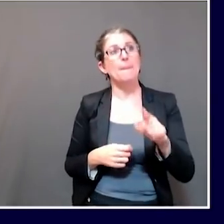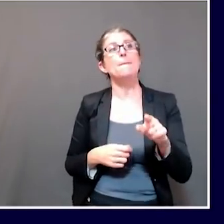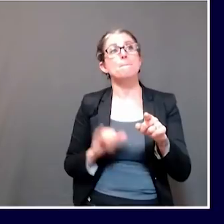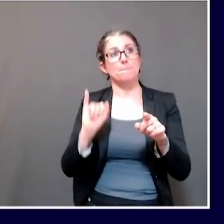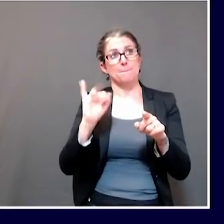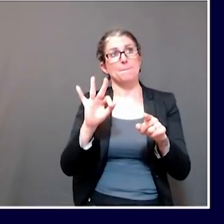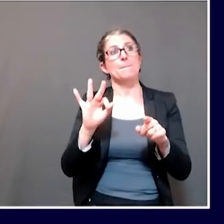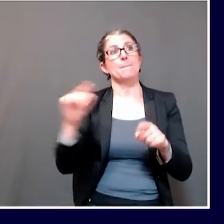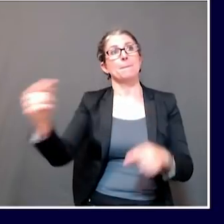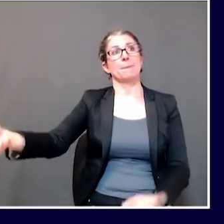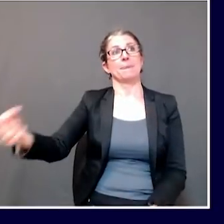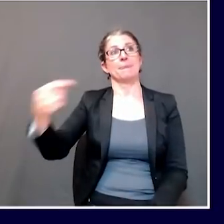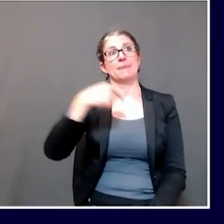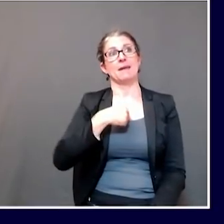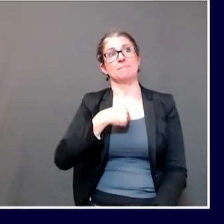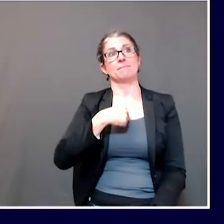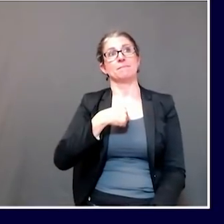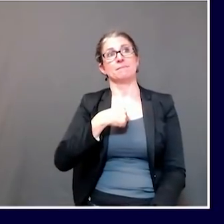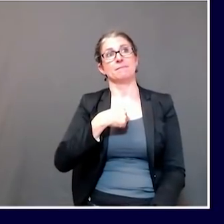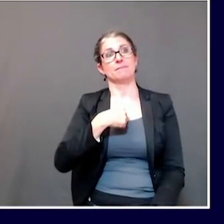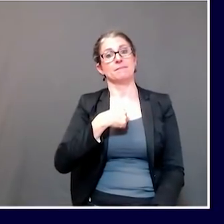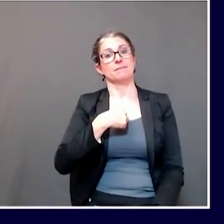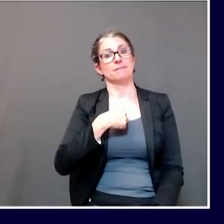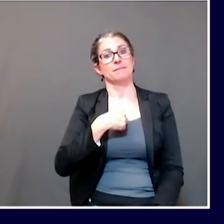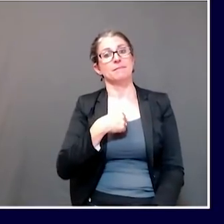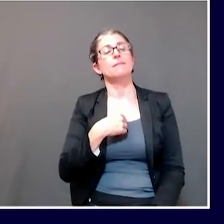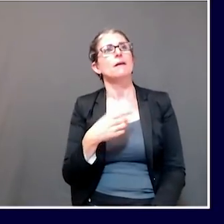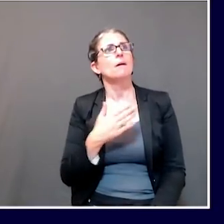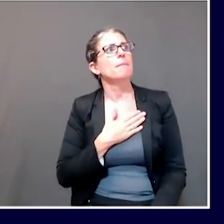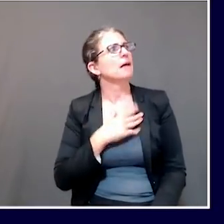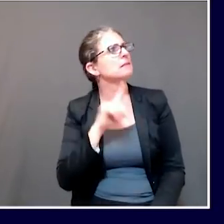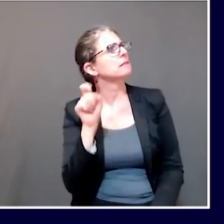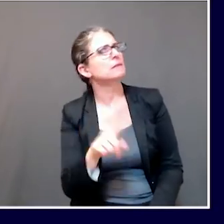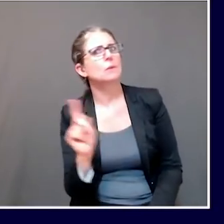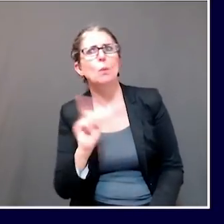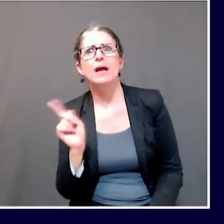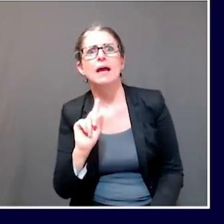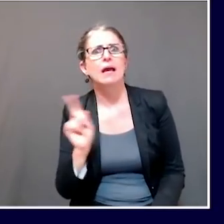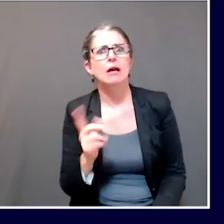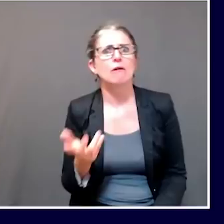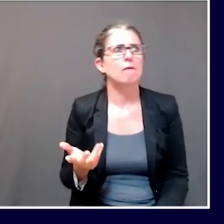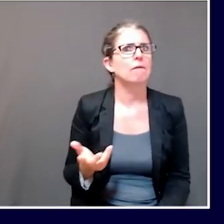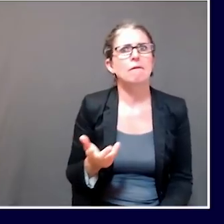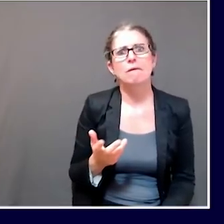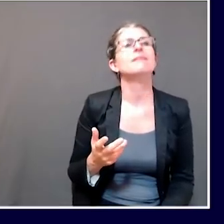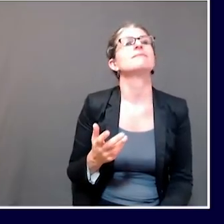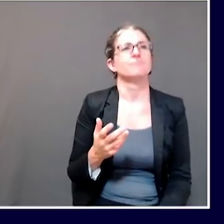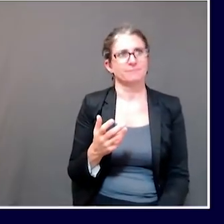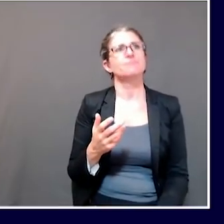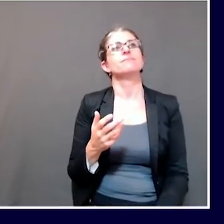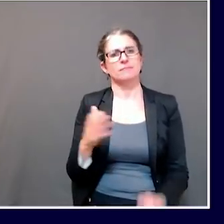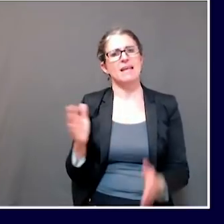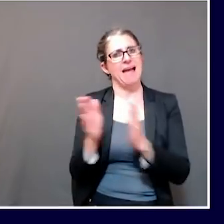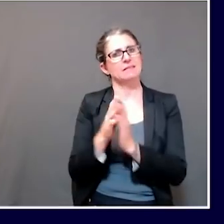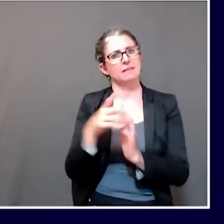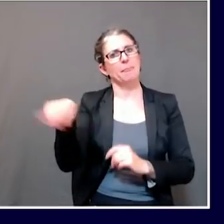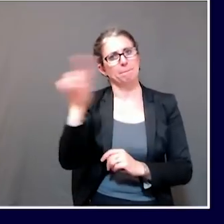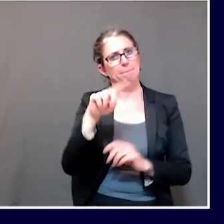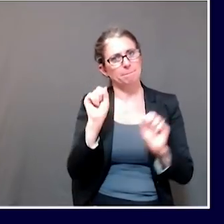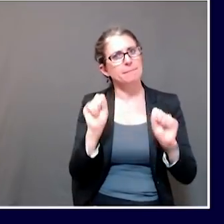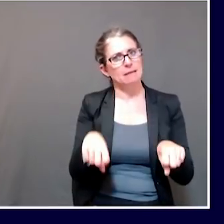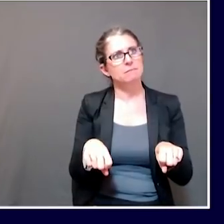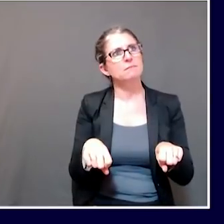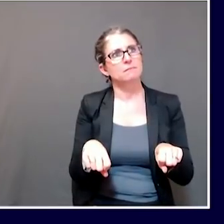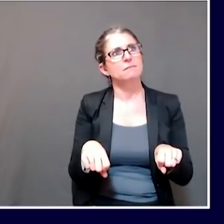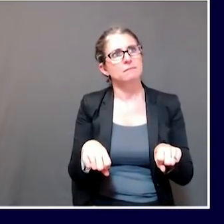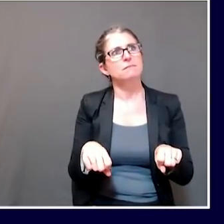out. A number of healthcare providers across the state utilize the Maine CDC lab here in Augusta. It's not just the swab and